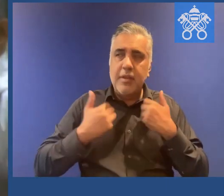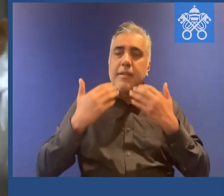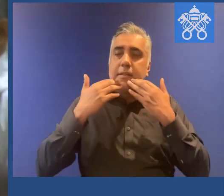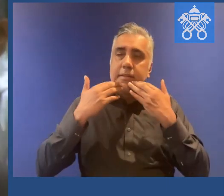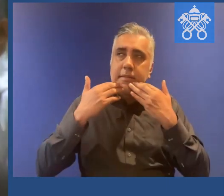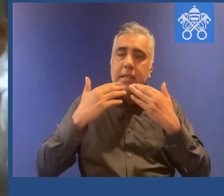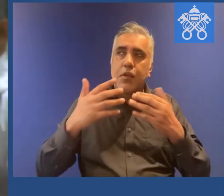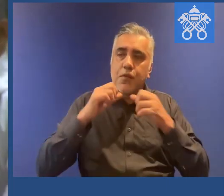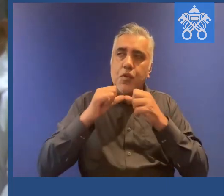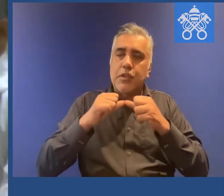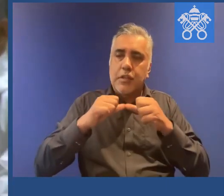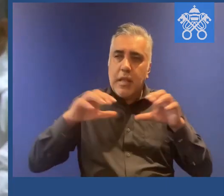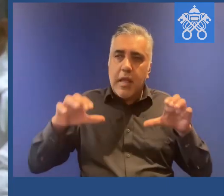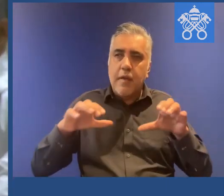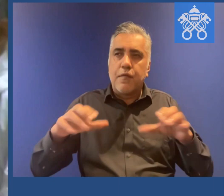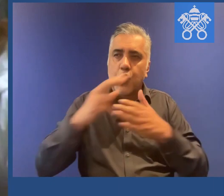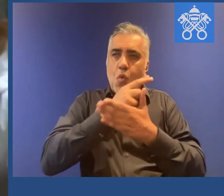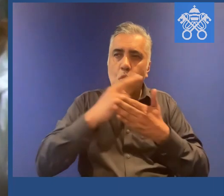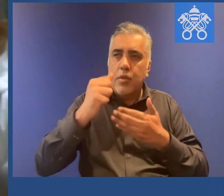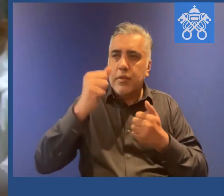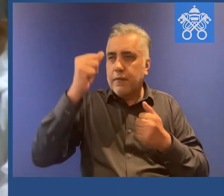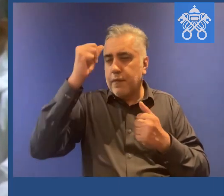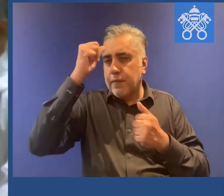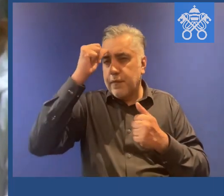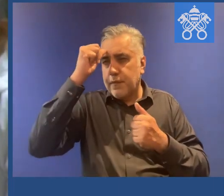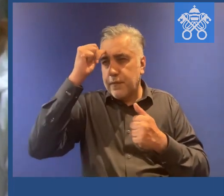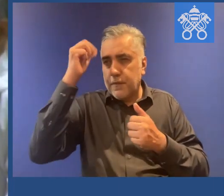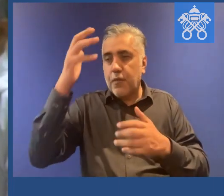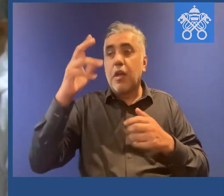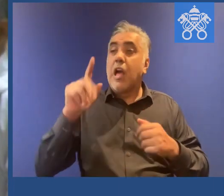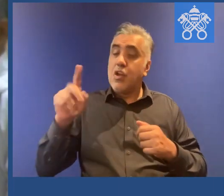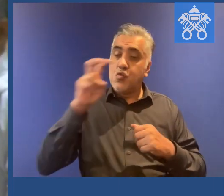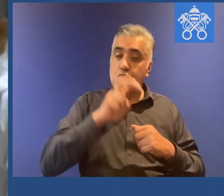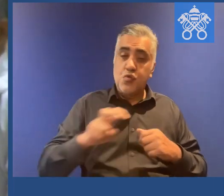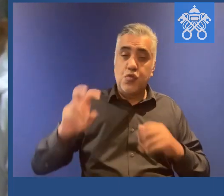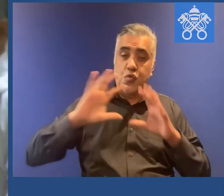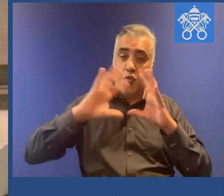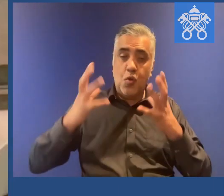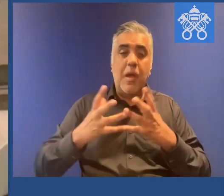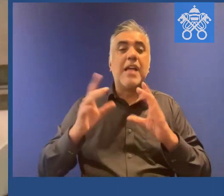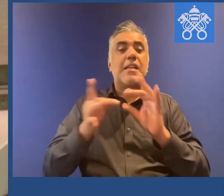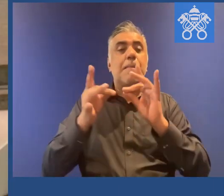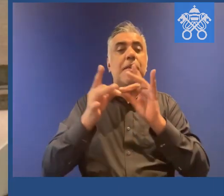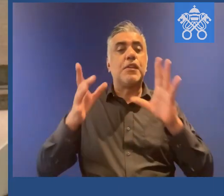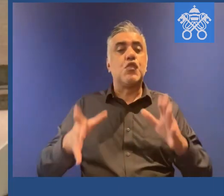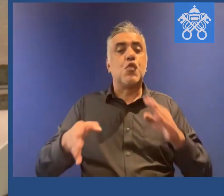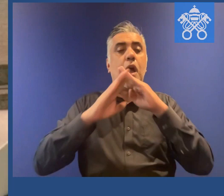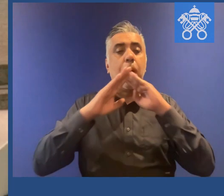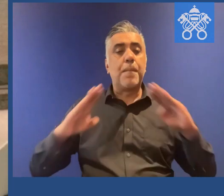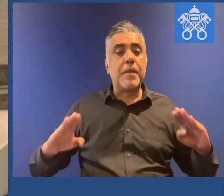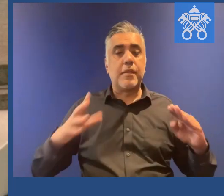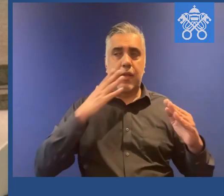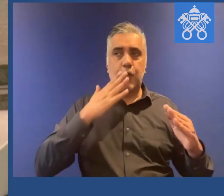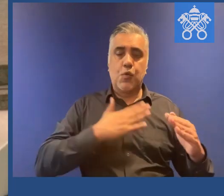your continued efforts, Holy Father, as you journey globally as a messenger of peace